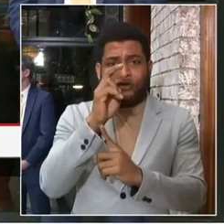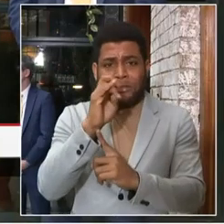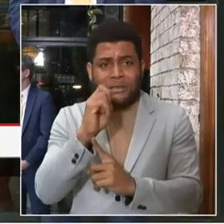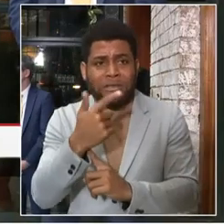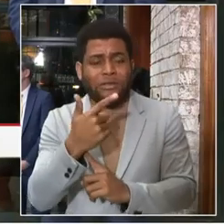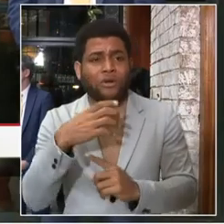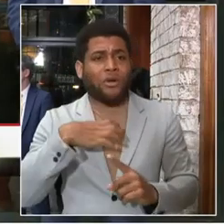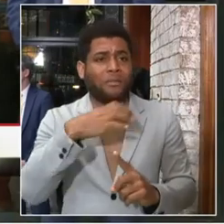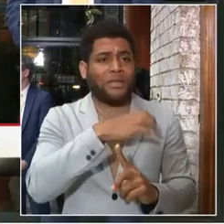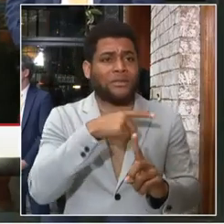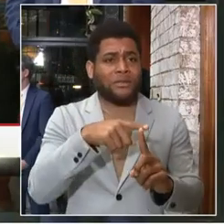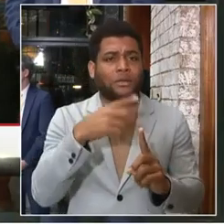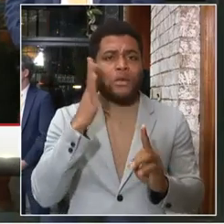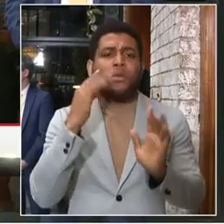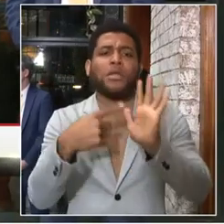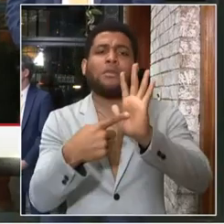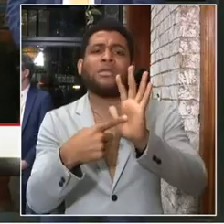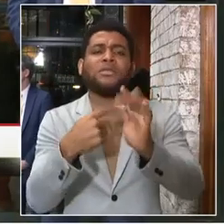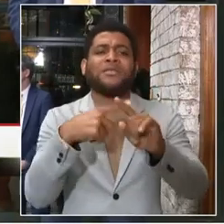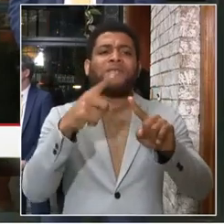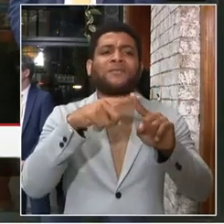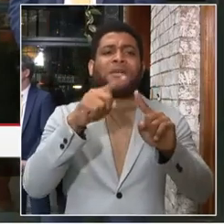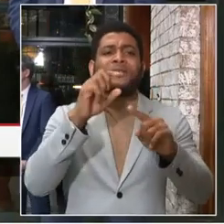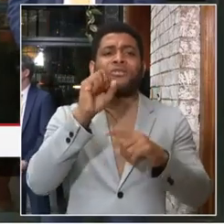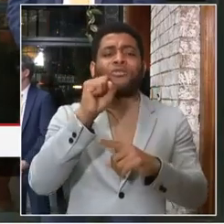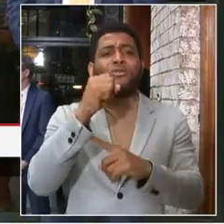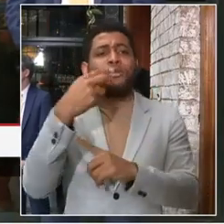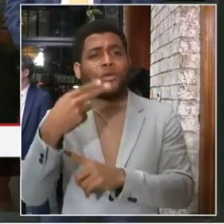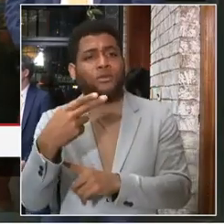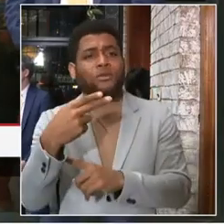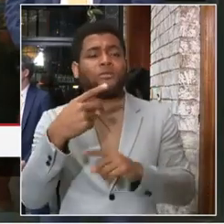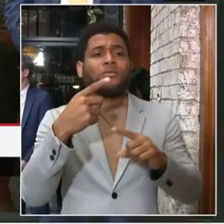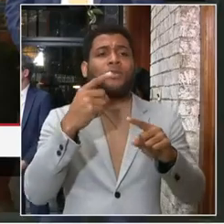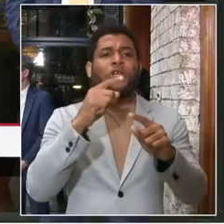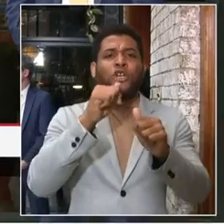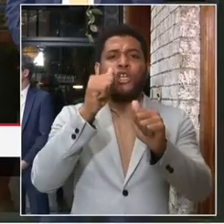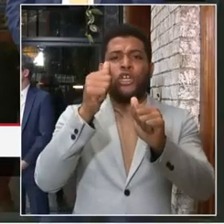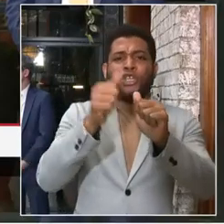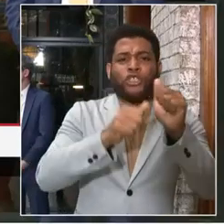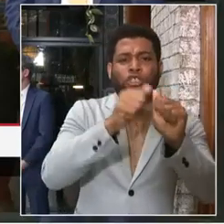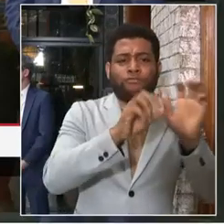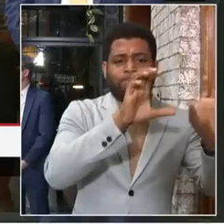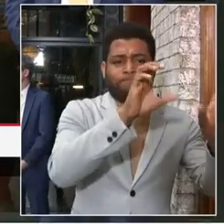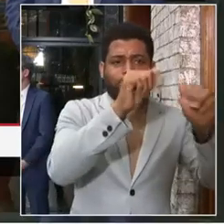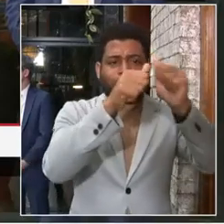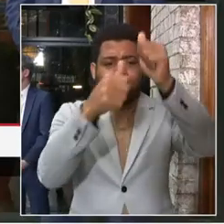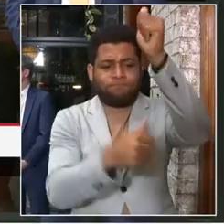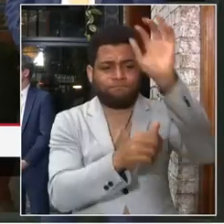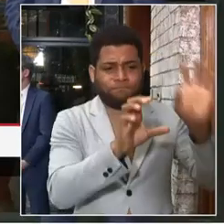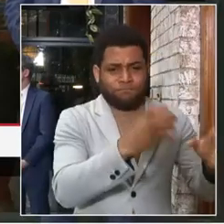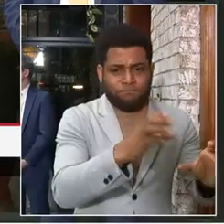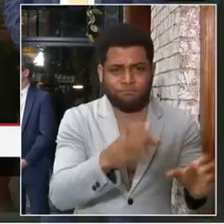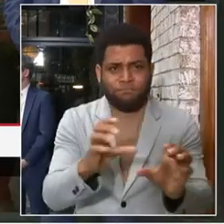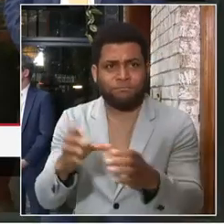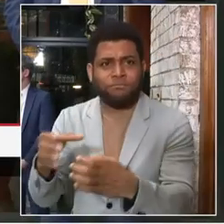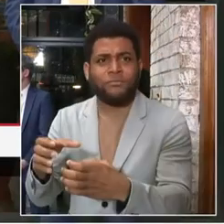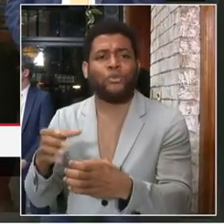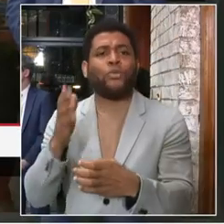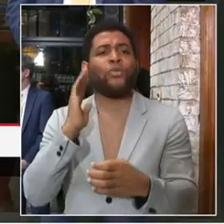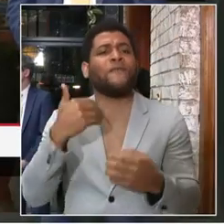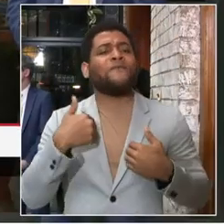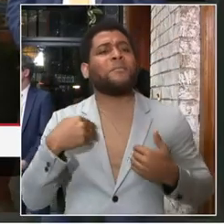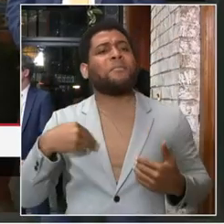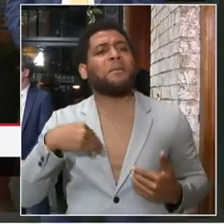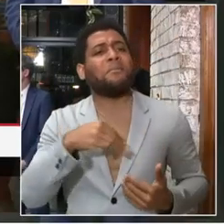different stakeholders, and each of the subgroups that were described earlier will also have members that